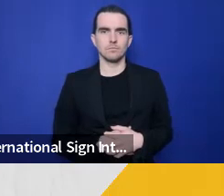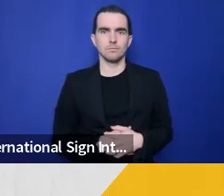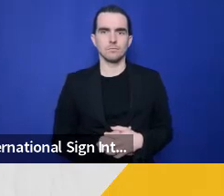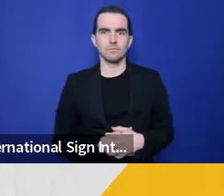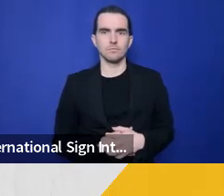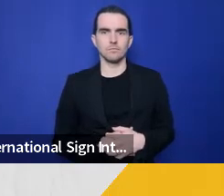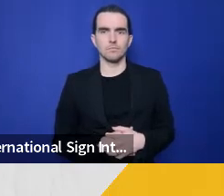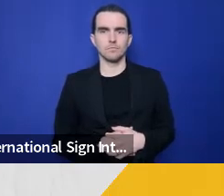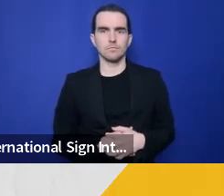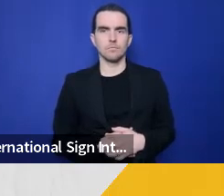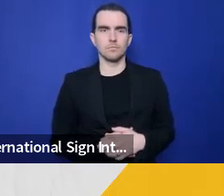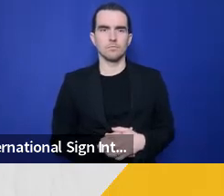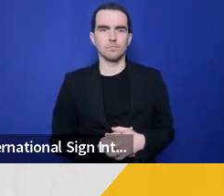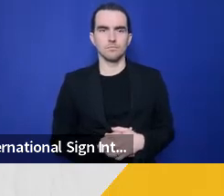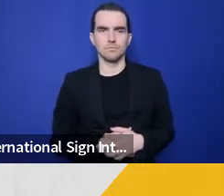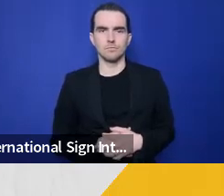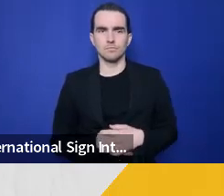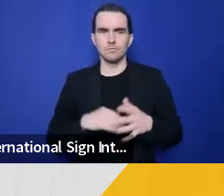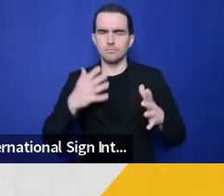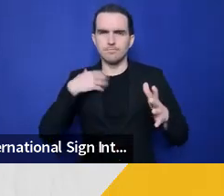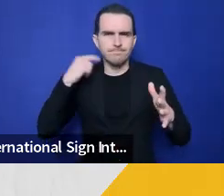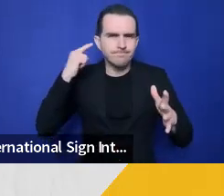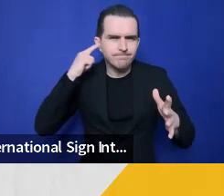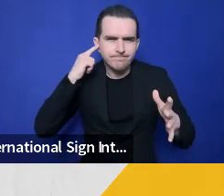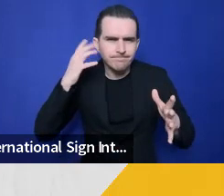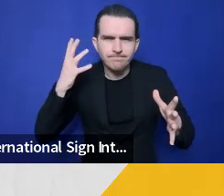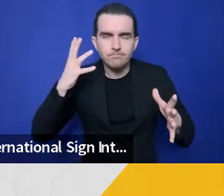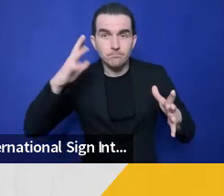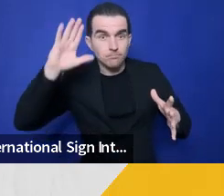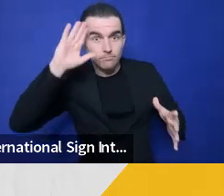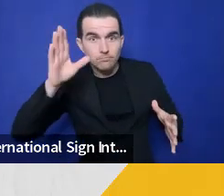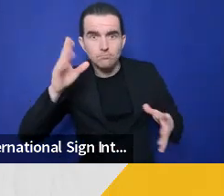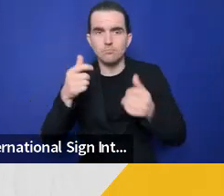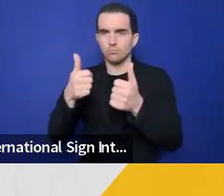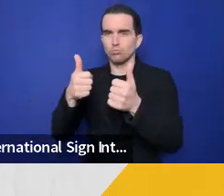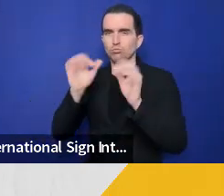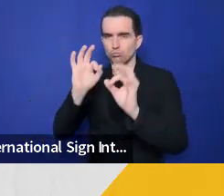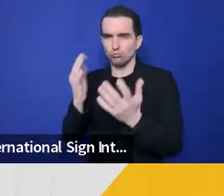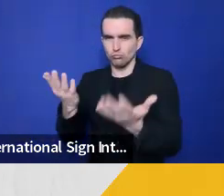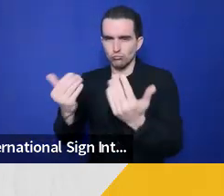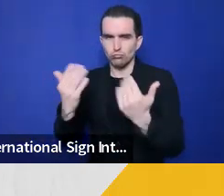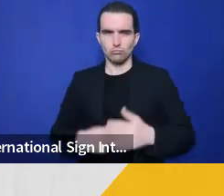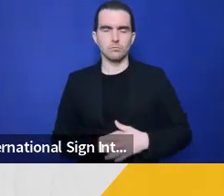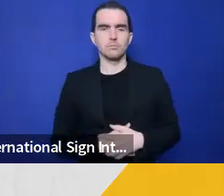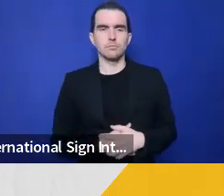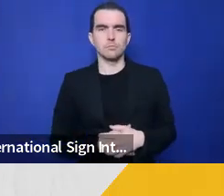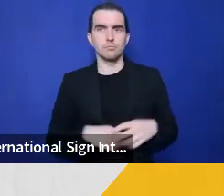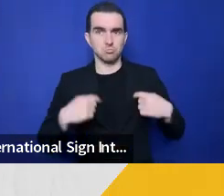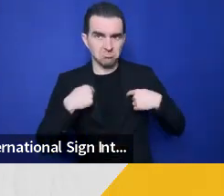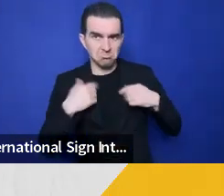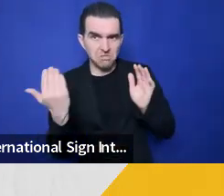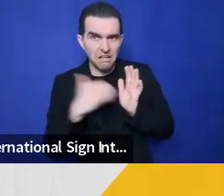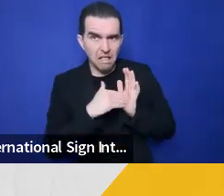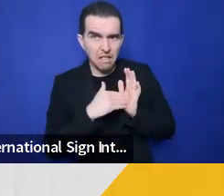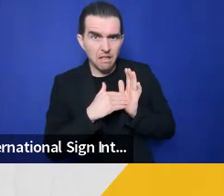afresh? No, it's just the last few seconds. Okay. So complementing the old